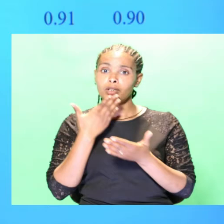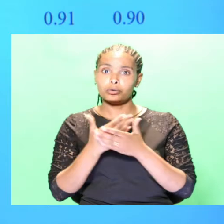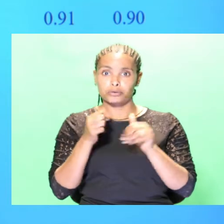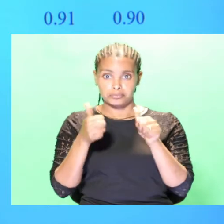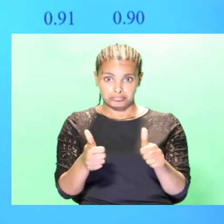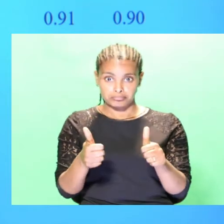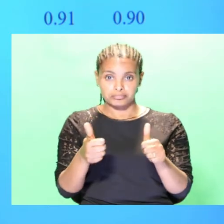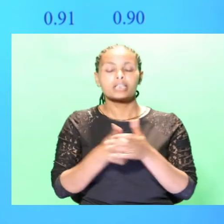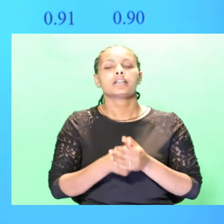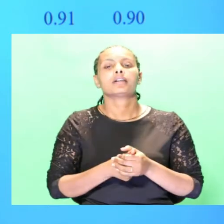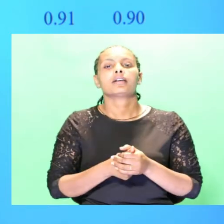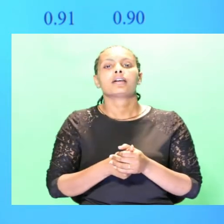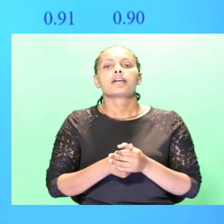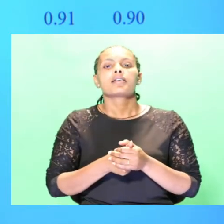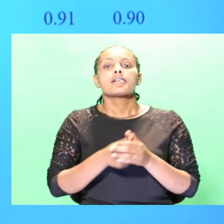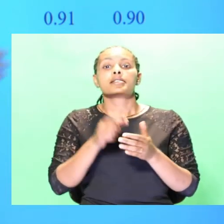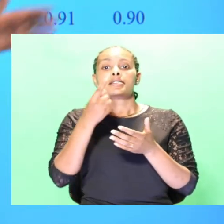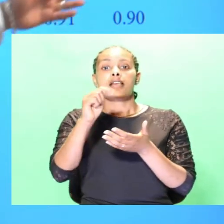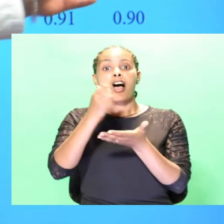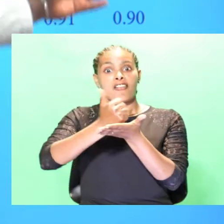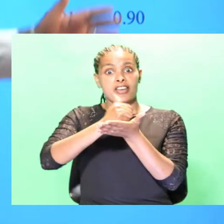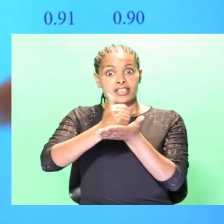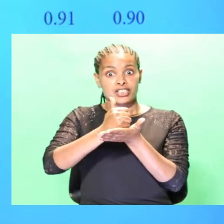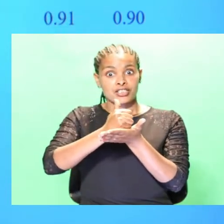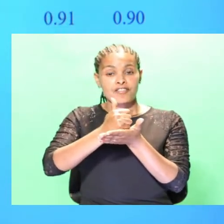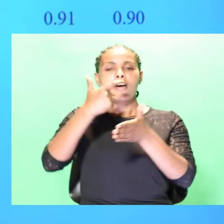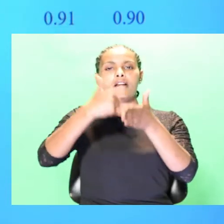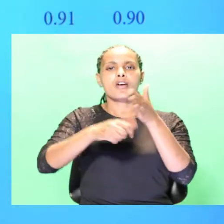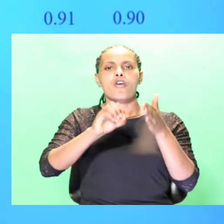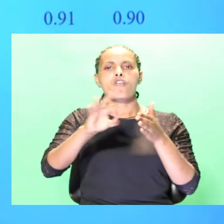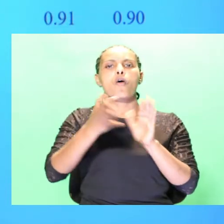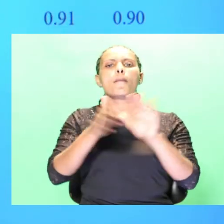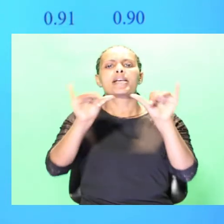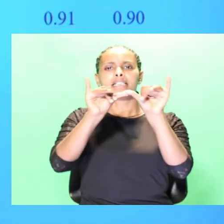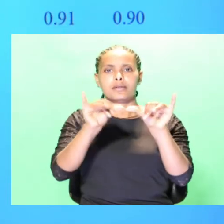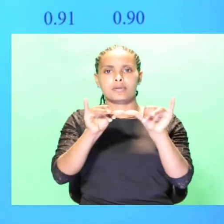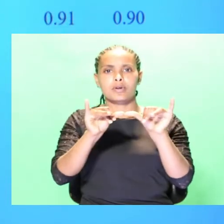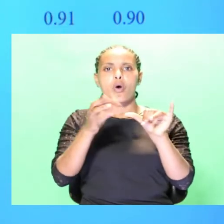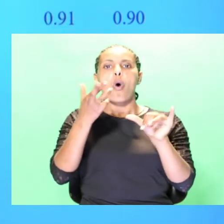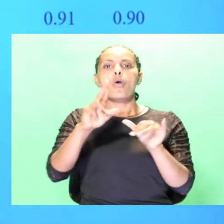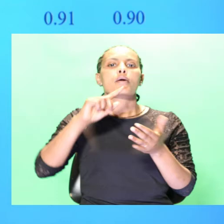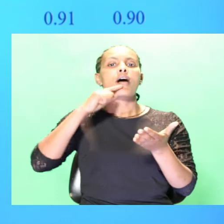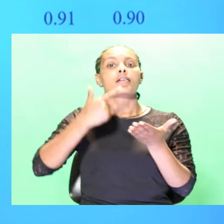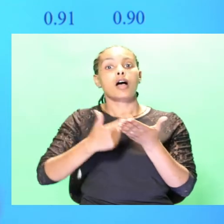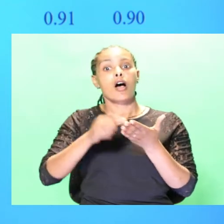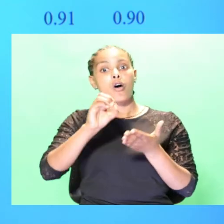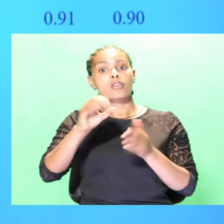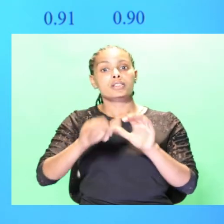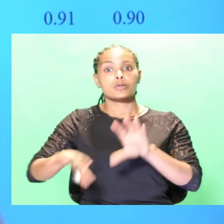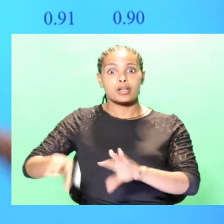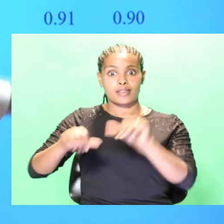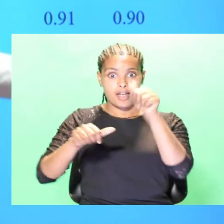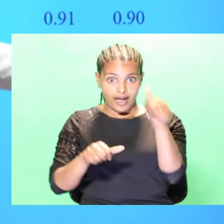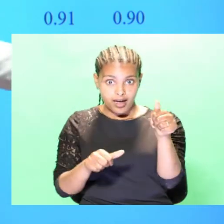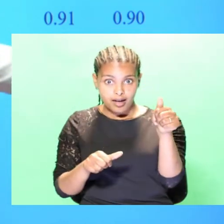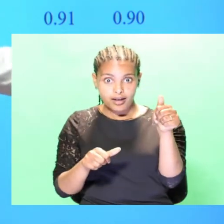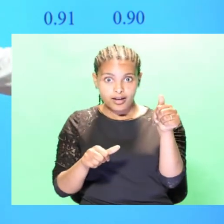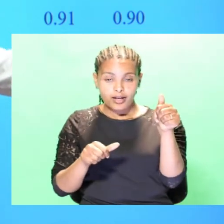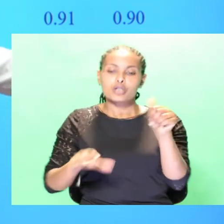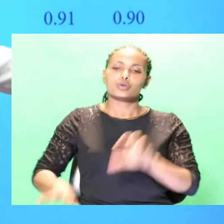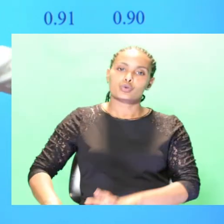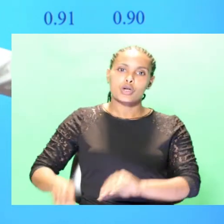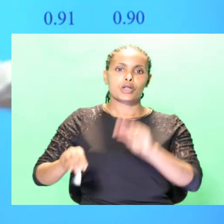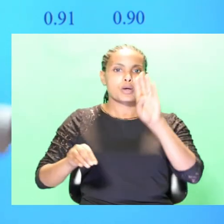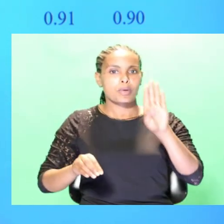Good. The average value of measurements or data of student A,